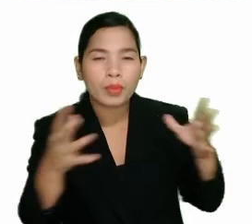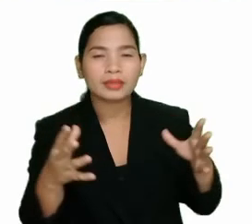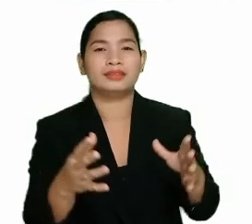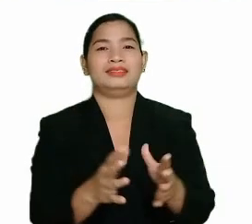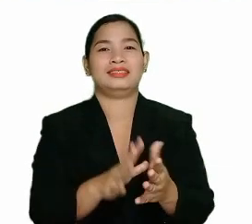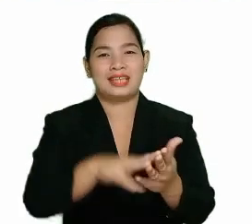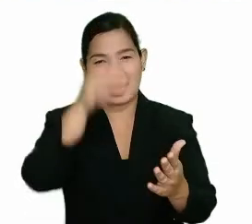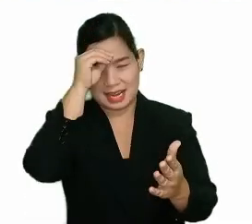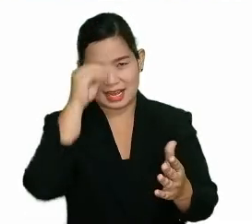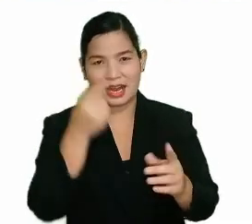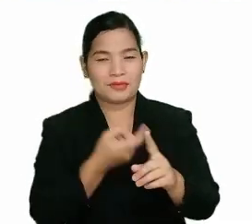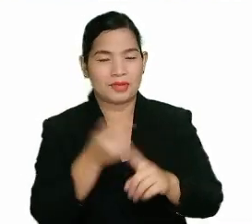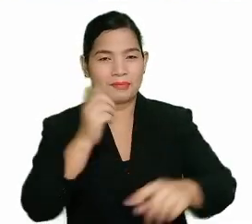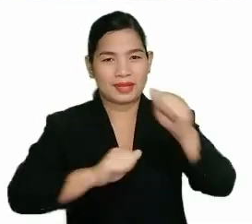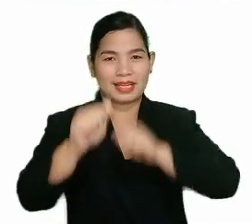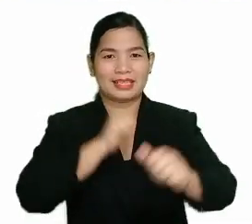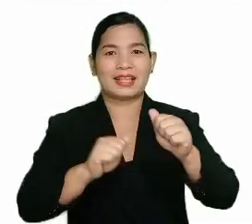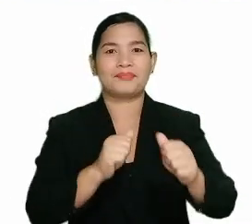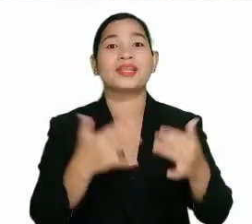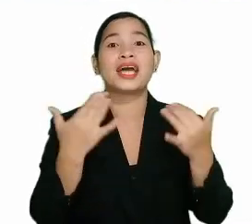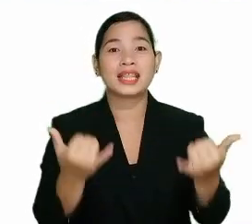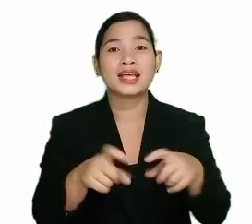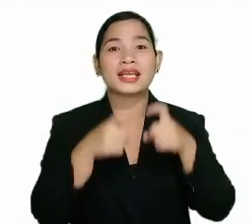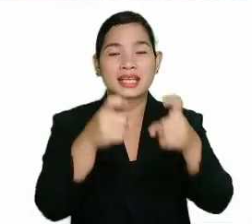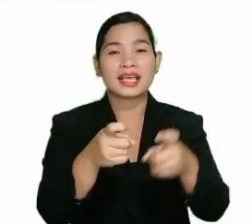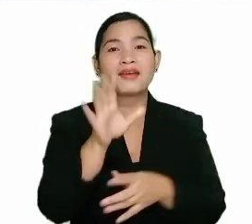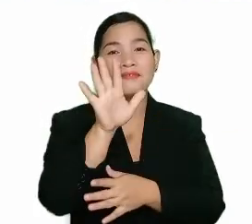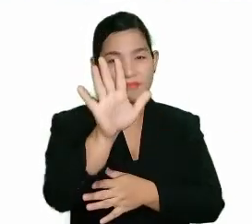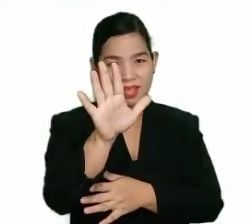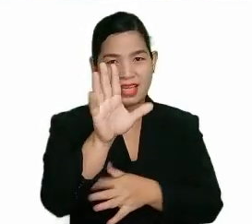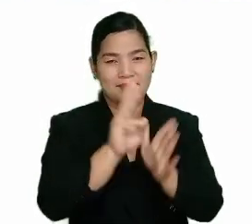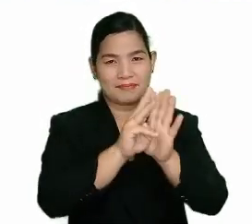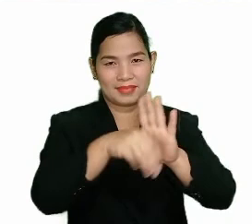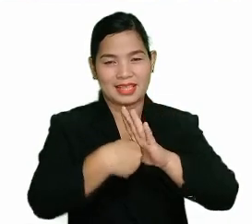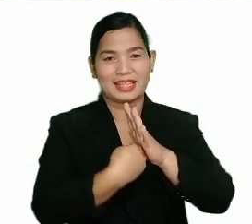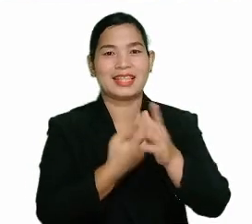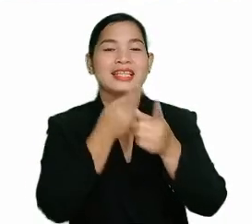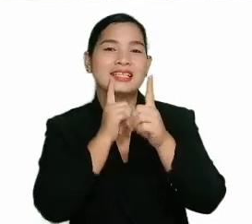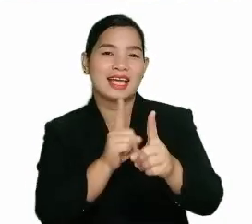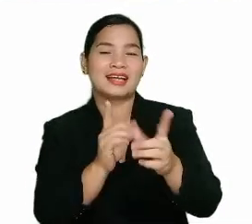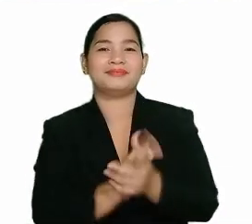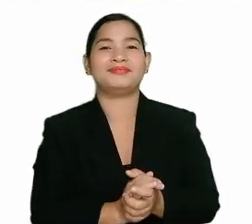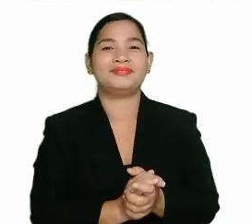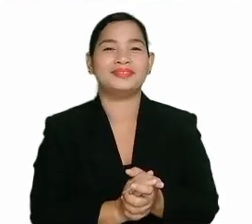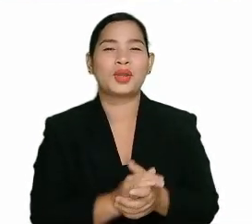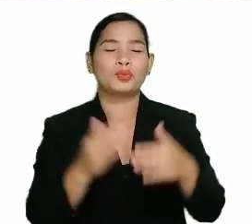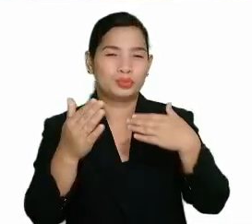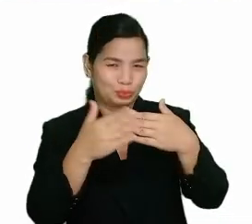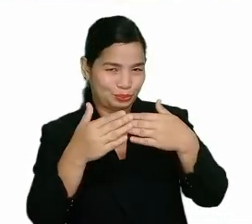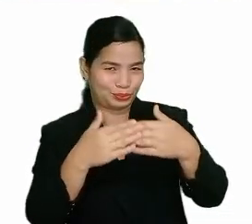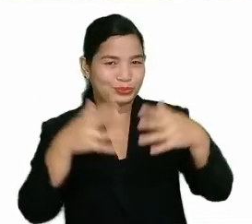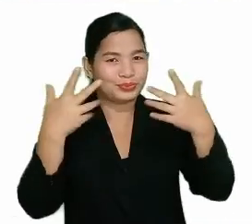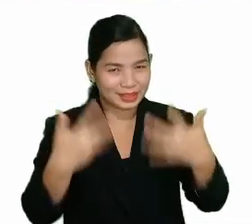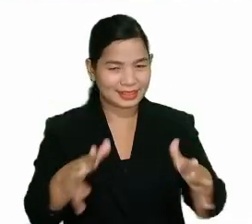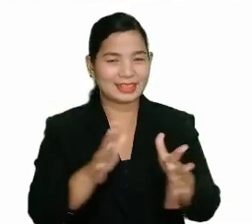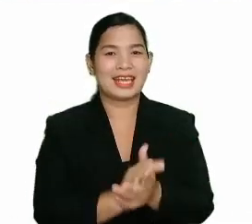activity. I will give you 5 minutes to answer. We are almost there. Now